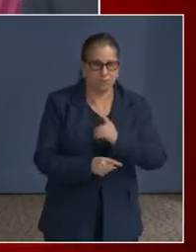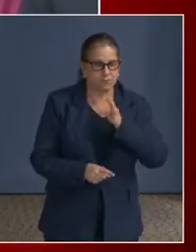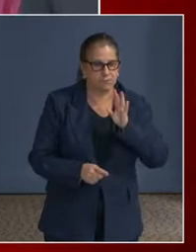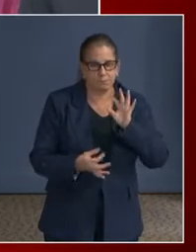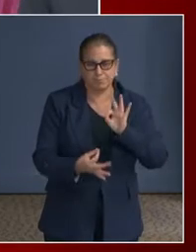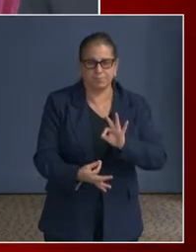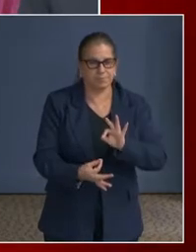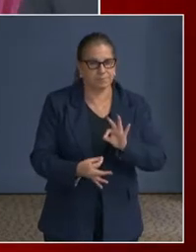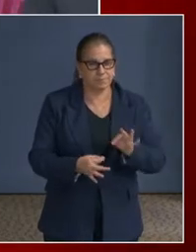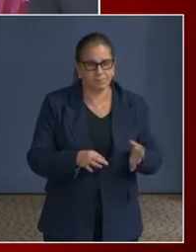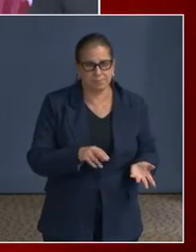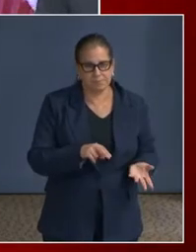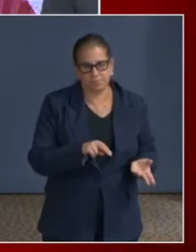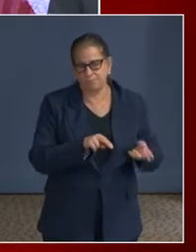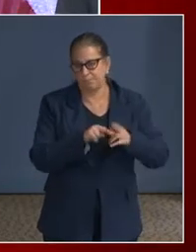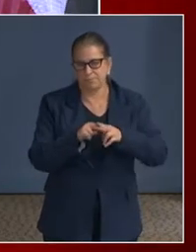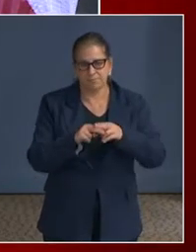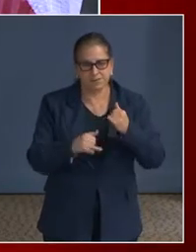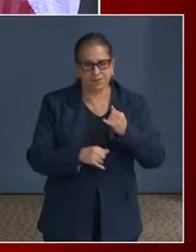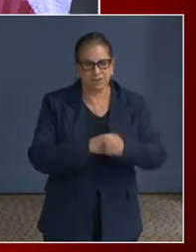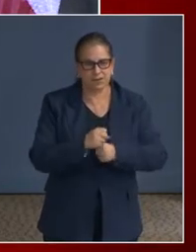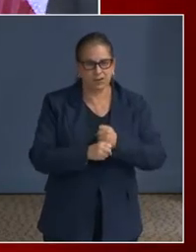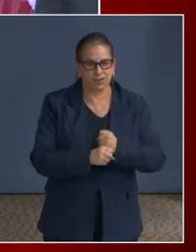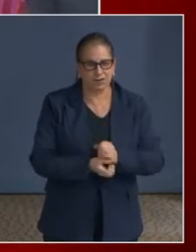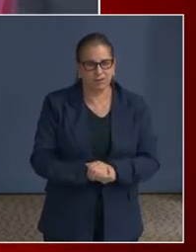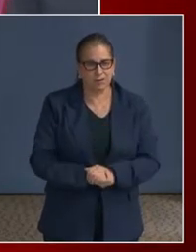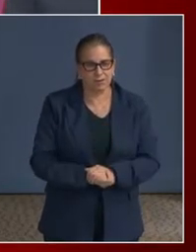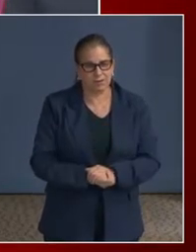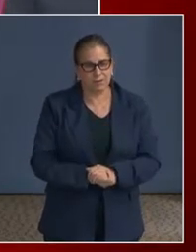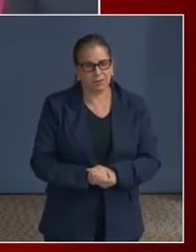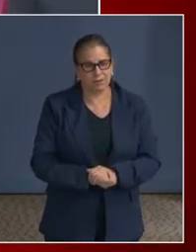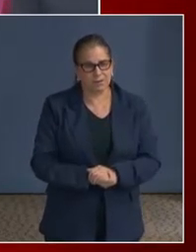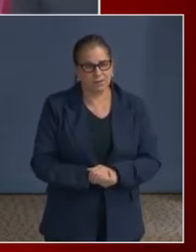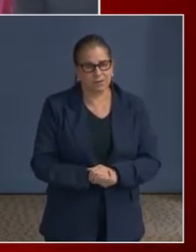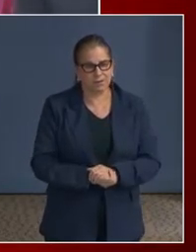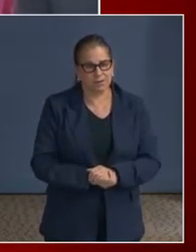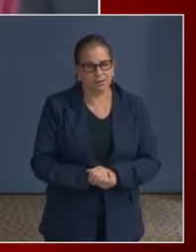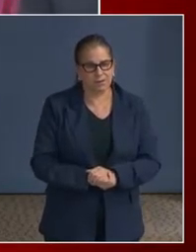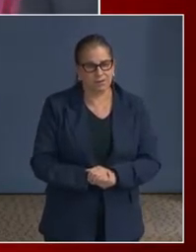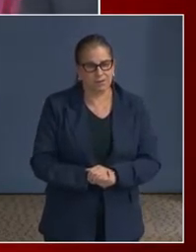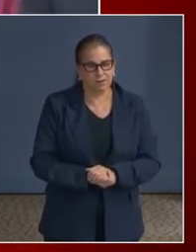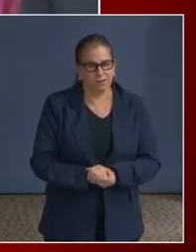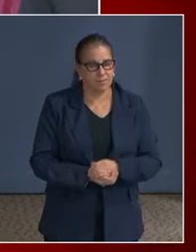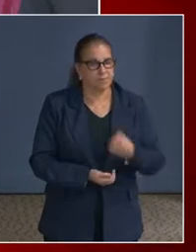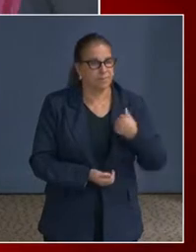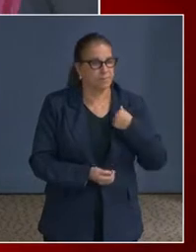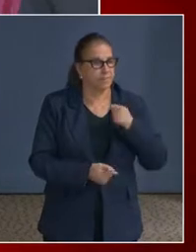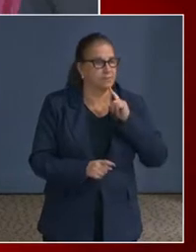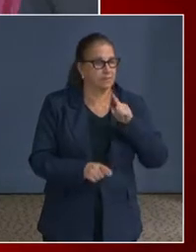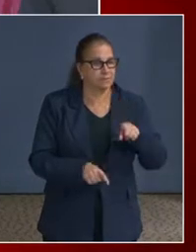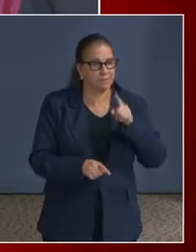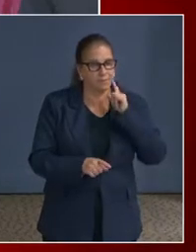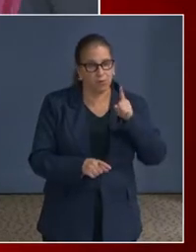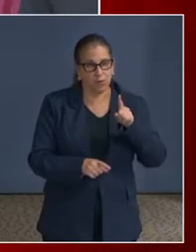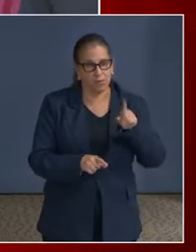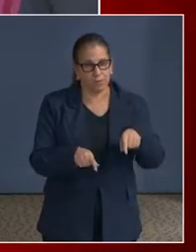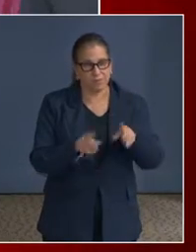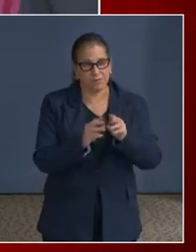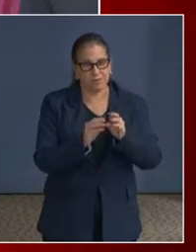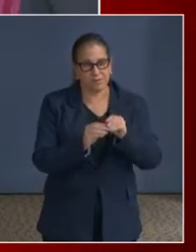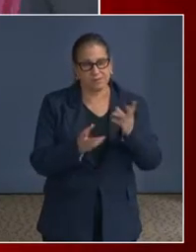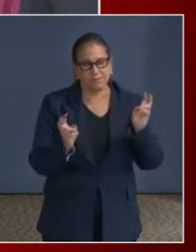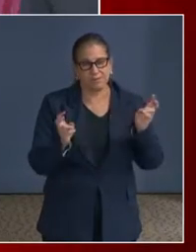of RSVPs for the summit. In years past, we've been at about 3,000 RSVPs, and then about anywhere between